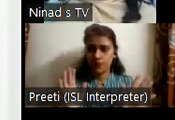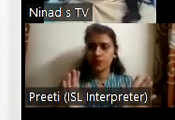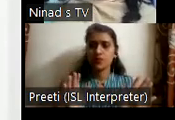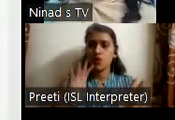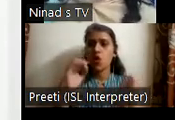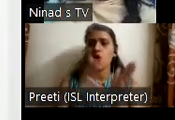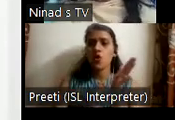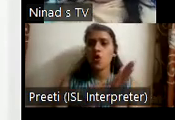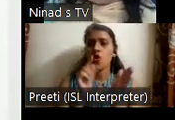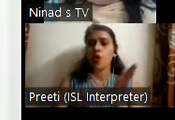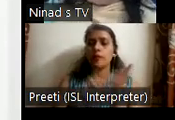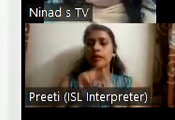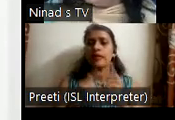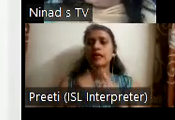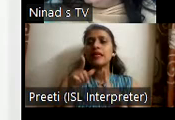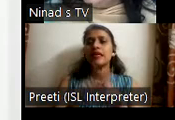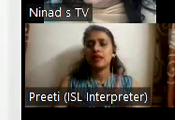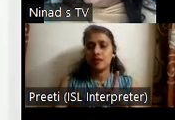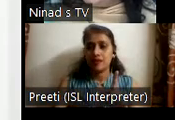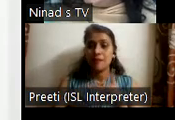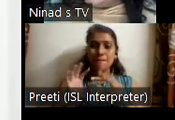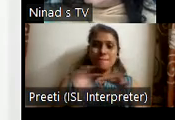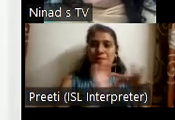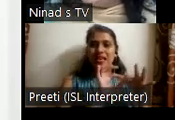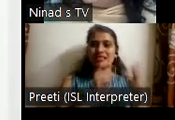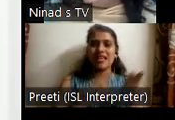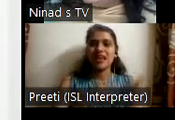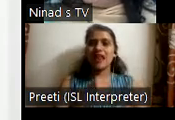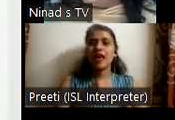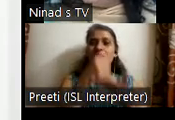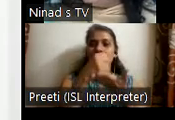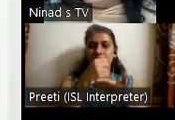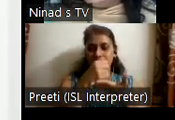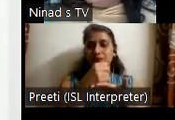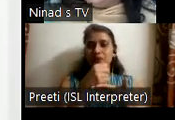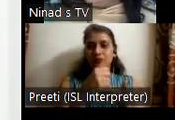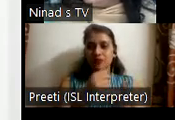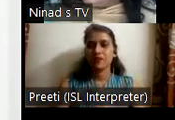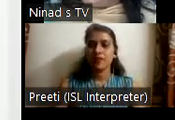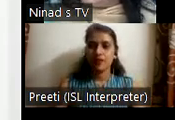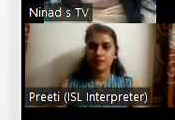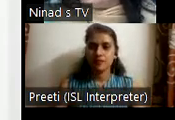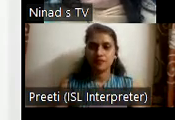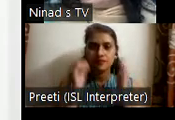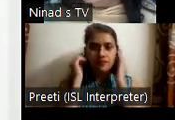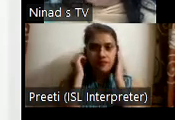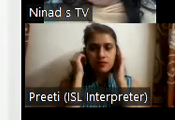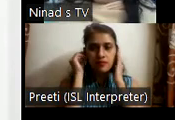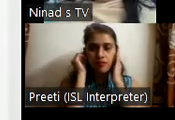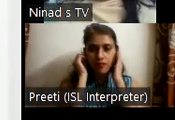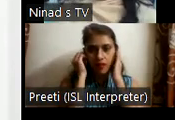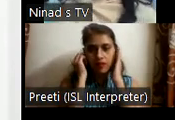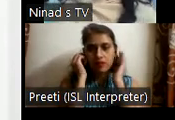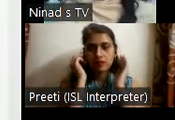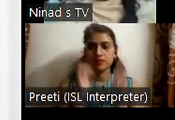that community-based rehabilitation, is practiced while working with working in the communities, where